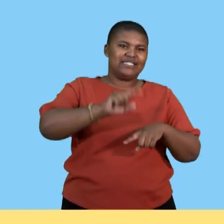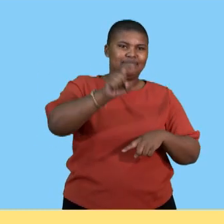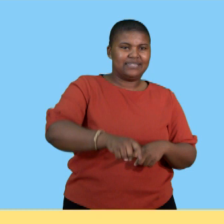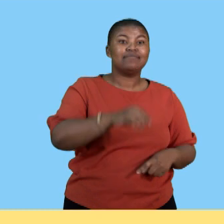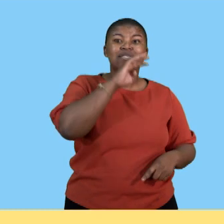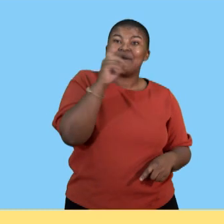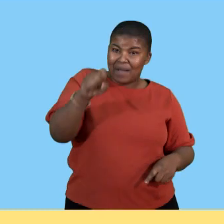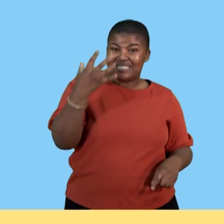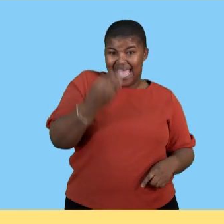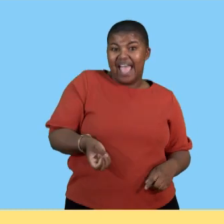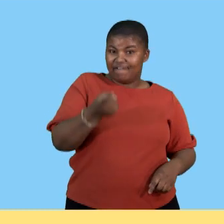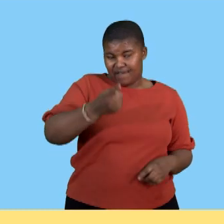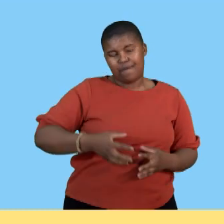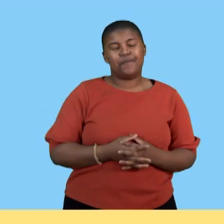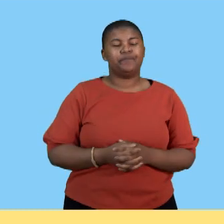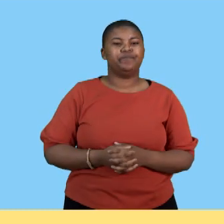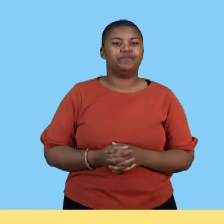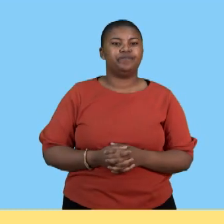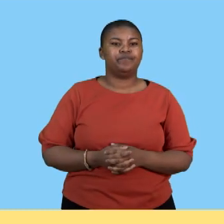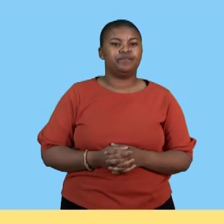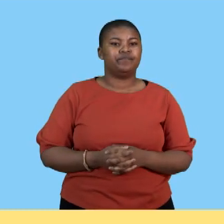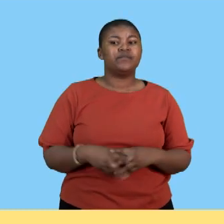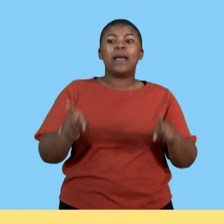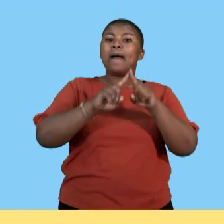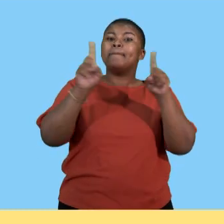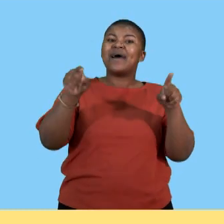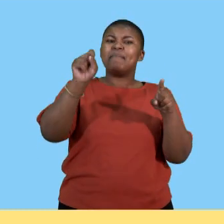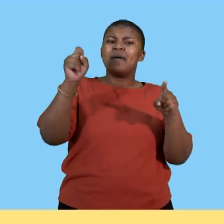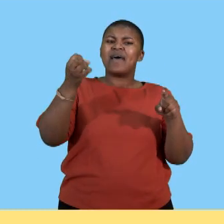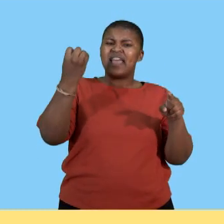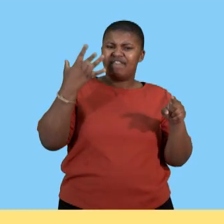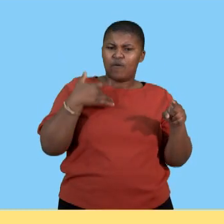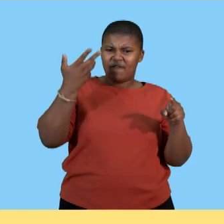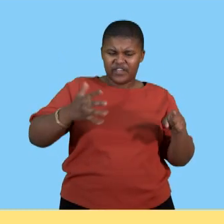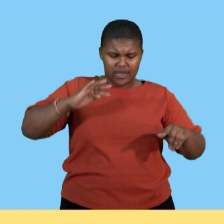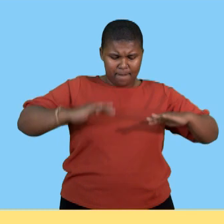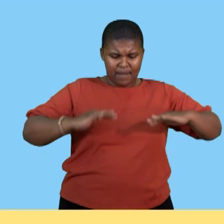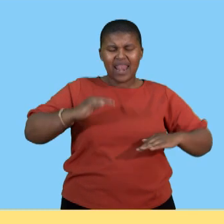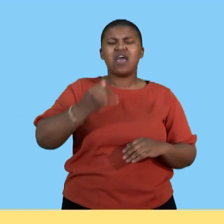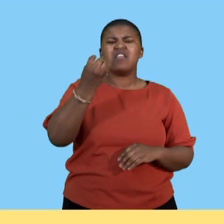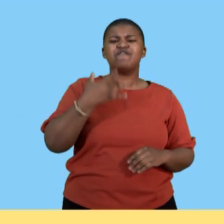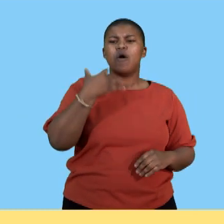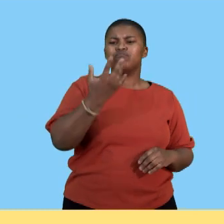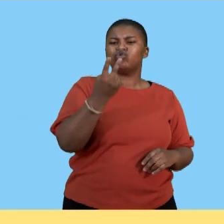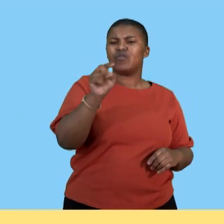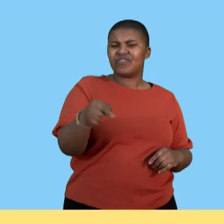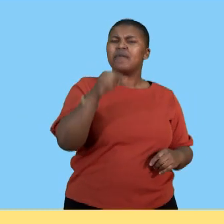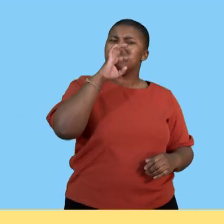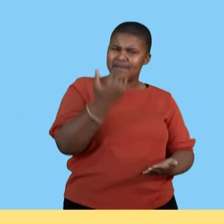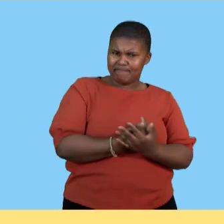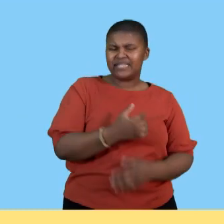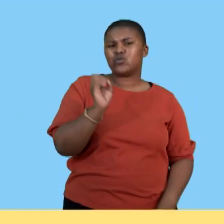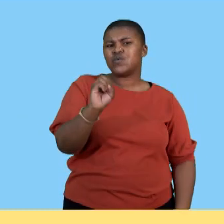3,250. That is what I must be having. But in the list of balances, I've been given 2,000. That means there is an amount